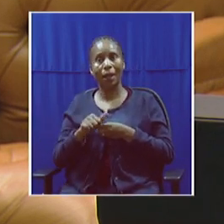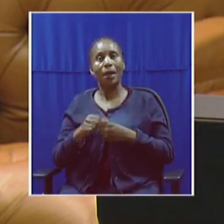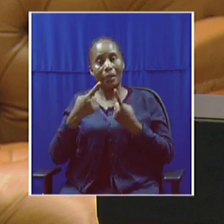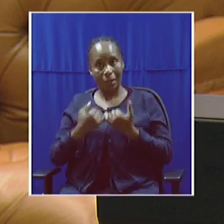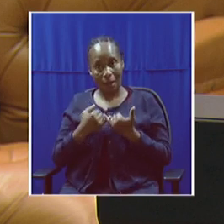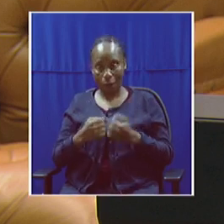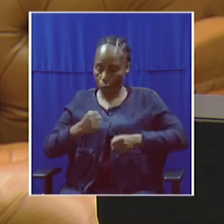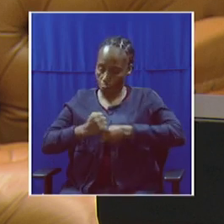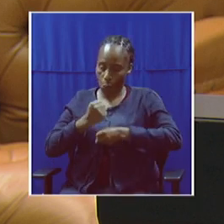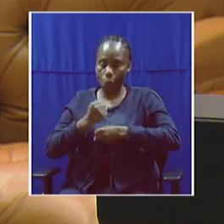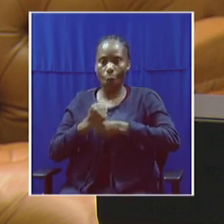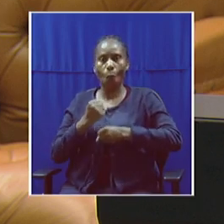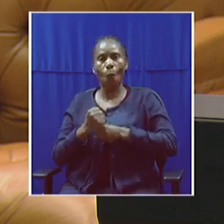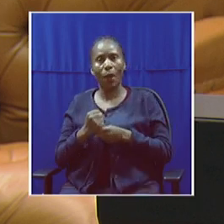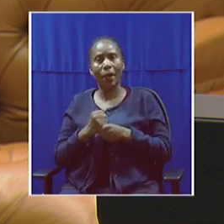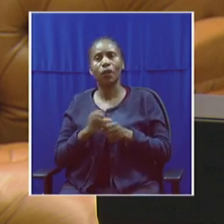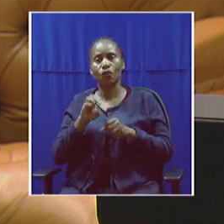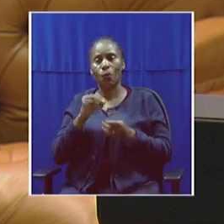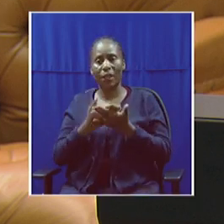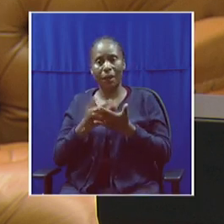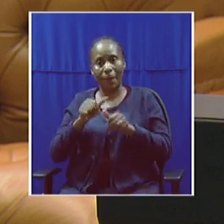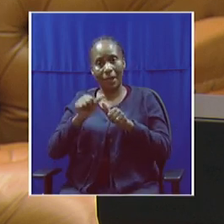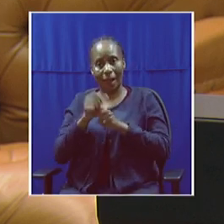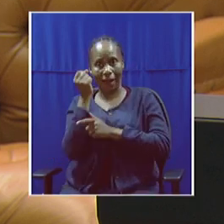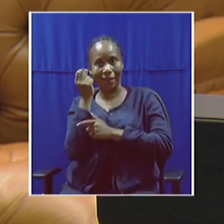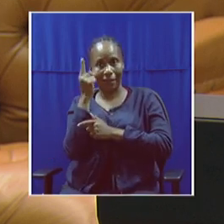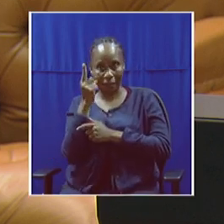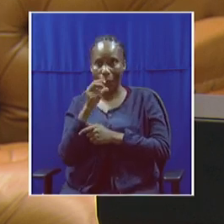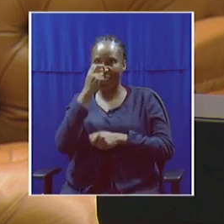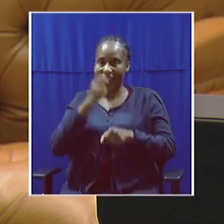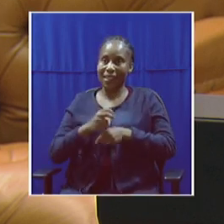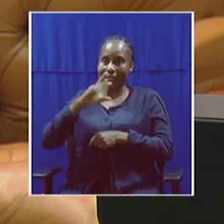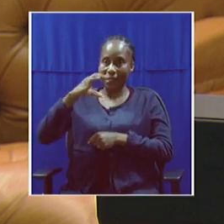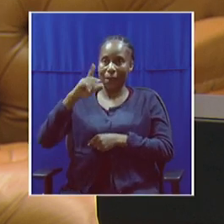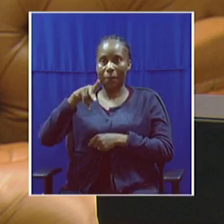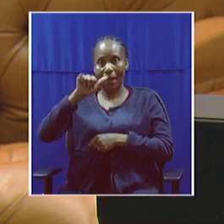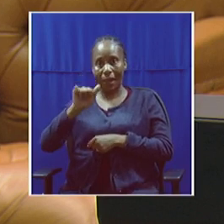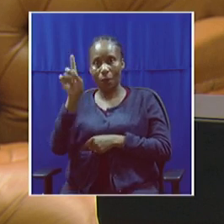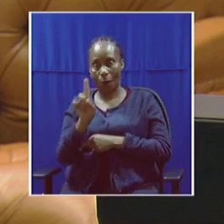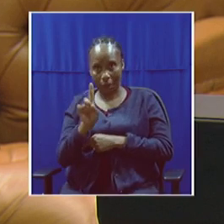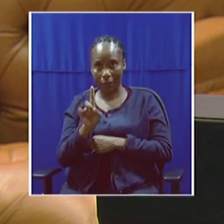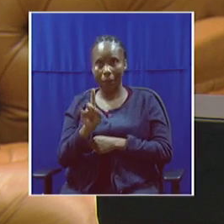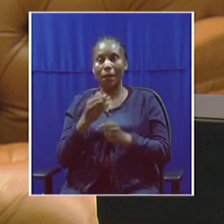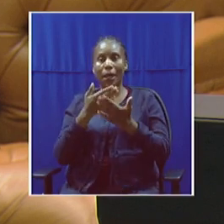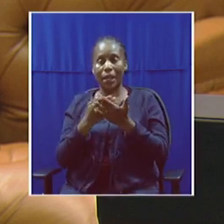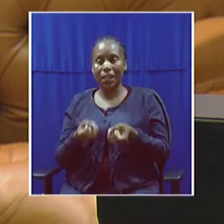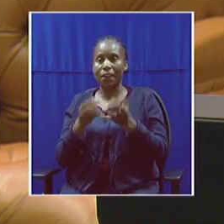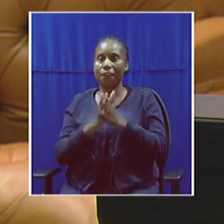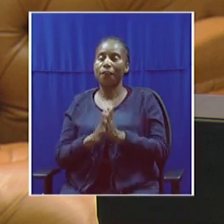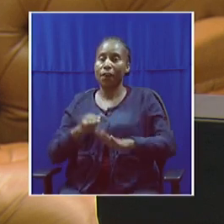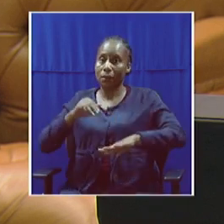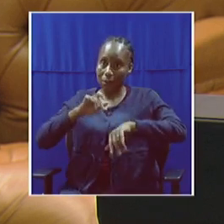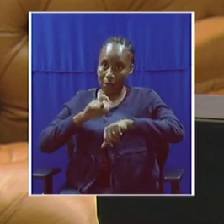in order to in order to better understand the needs of CPAs and provide ontime support